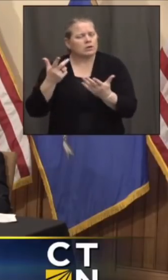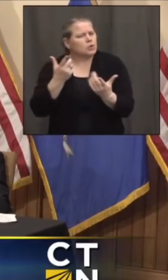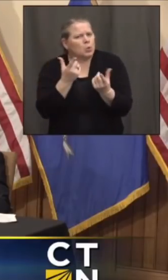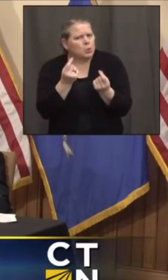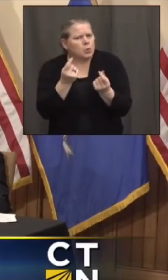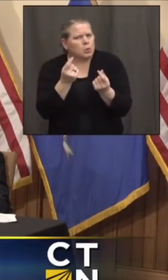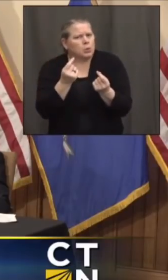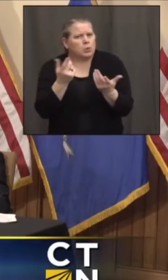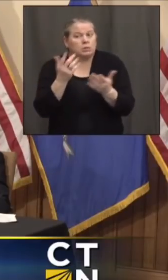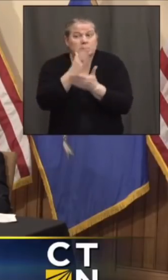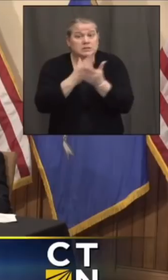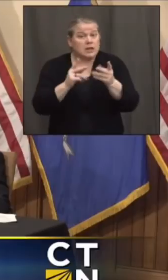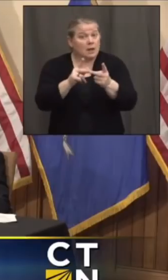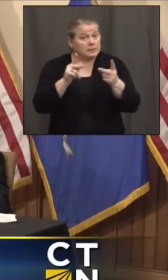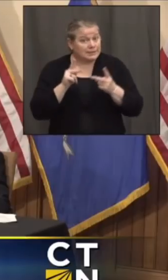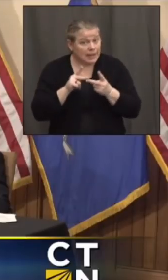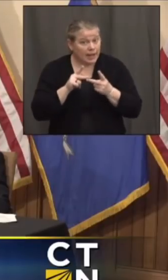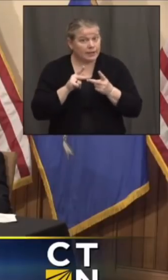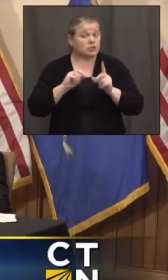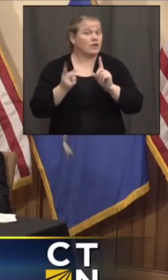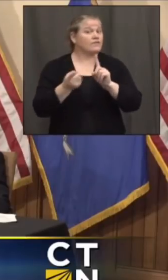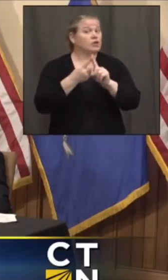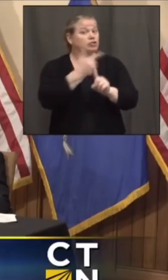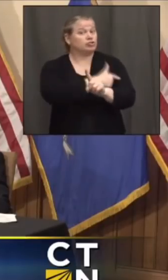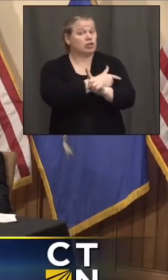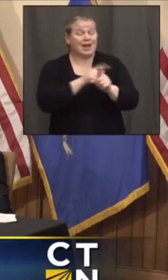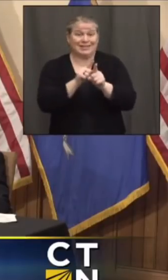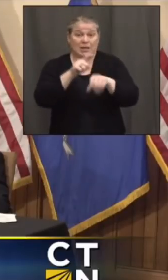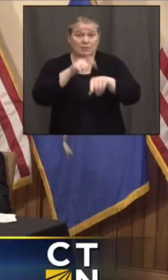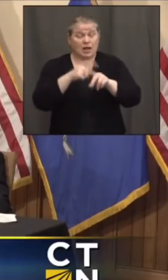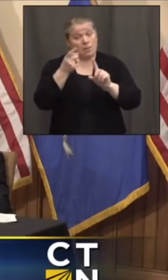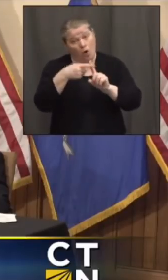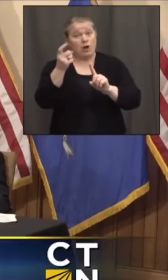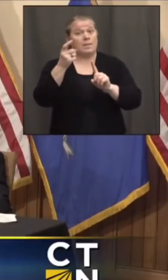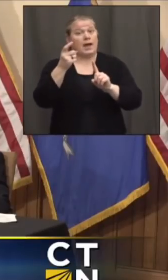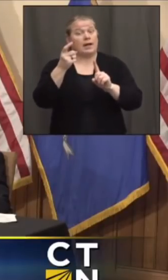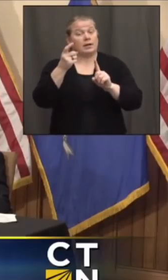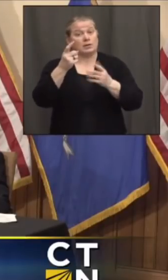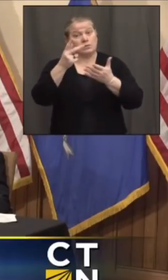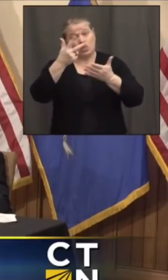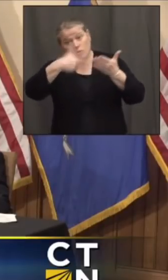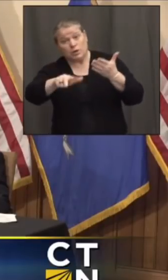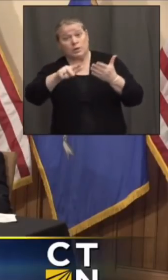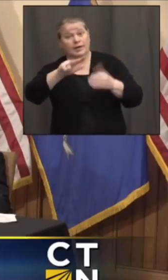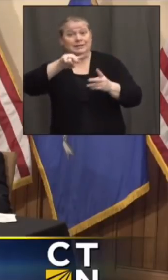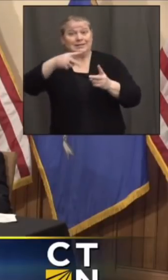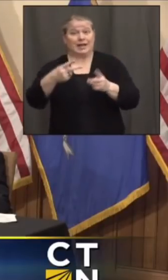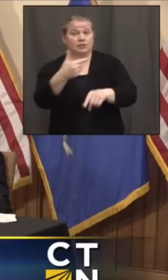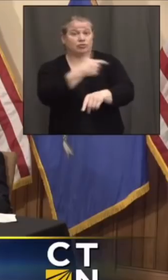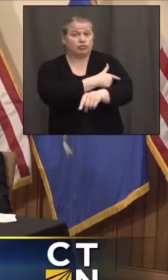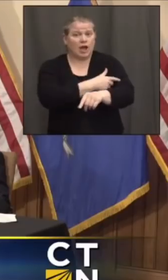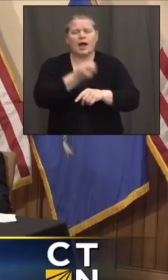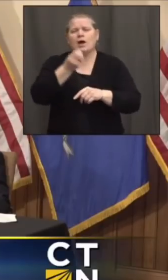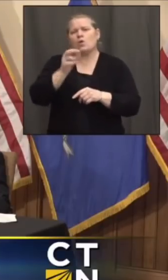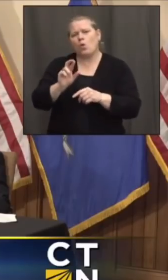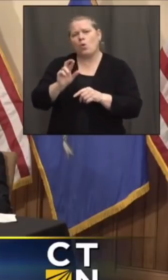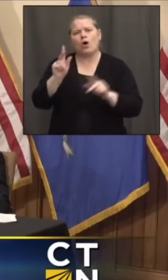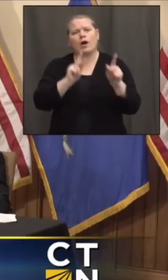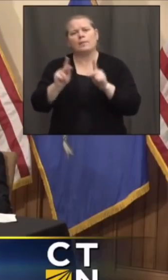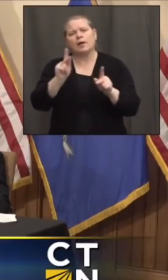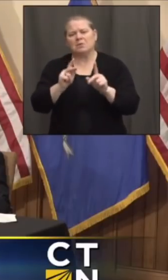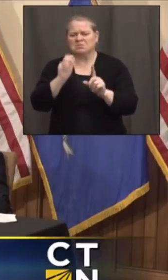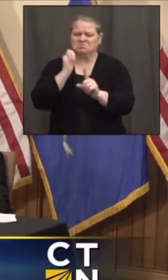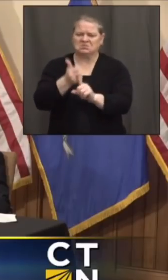some sites automatically scheduling people for, 2 or 3 weeks later, or others are, leaving people to kind of their